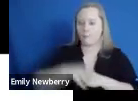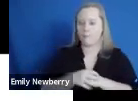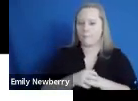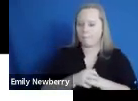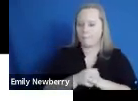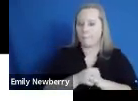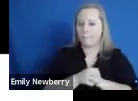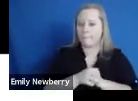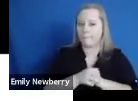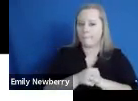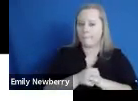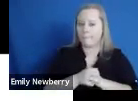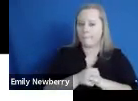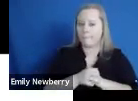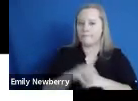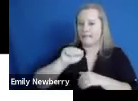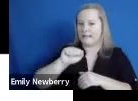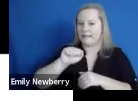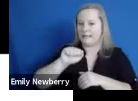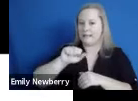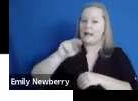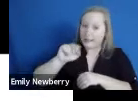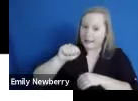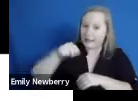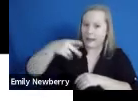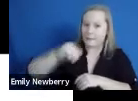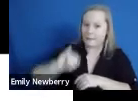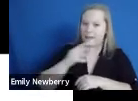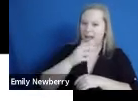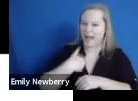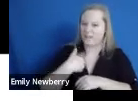So NAPI has about